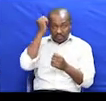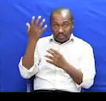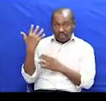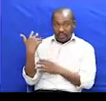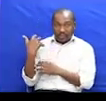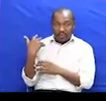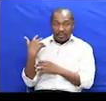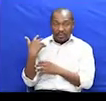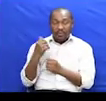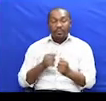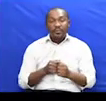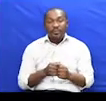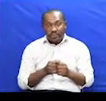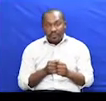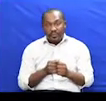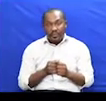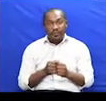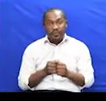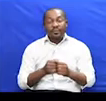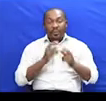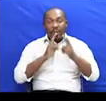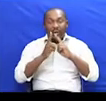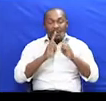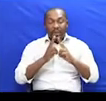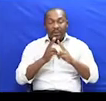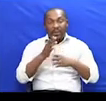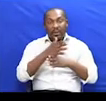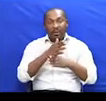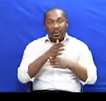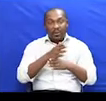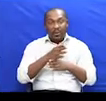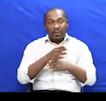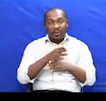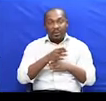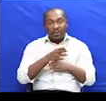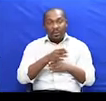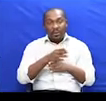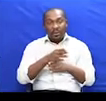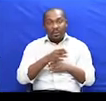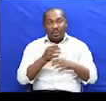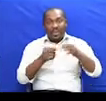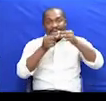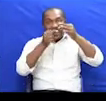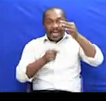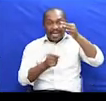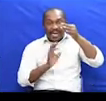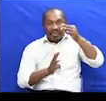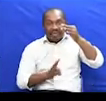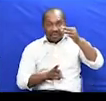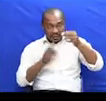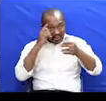previous discussion. We were discussing about titration, and we said titration is a process of